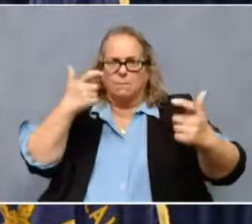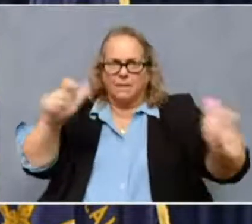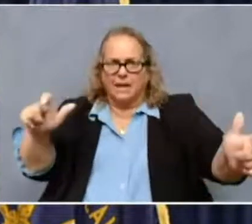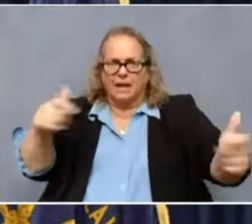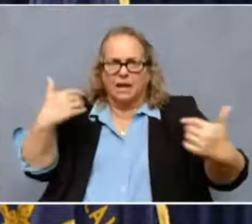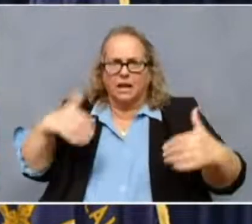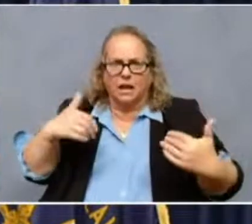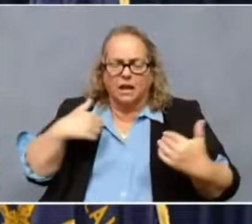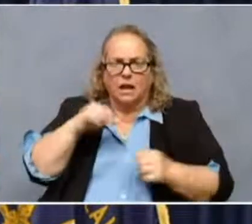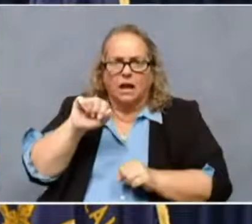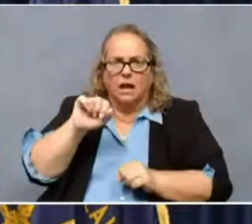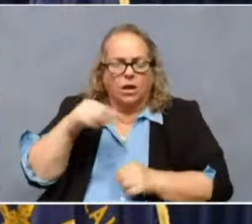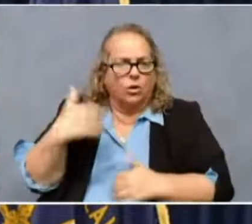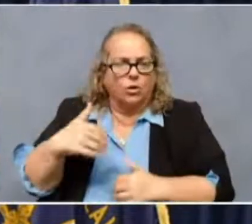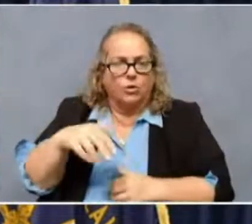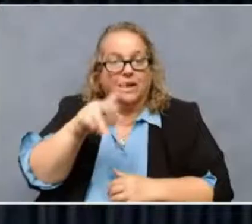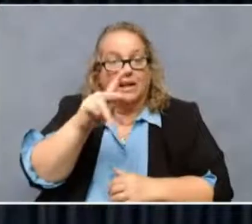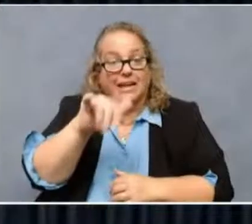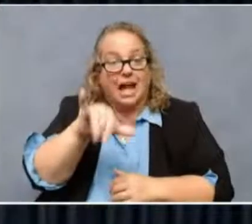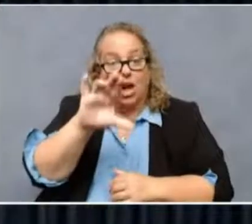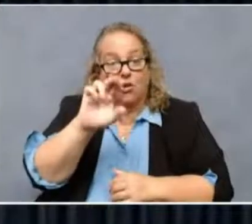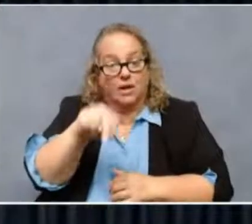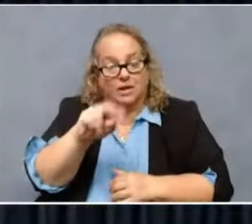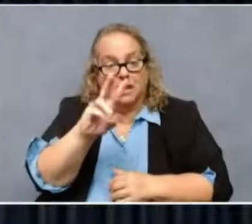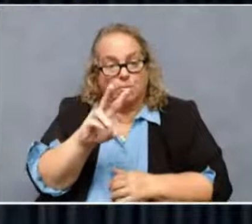Czar, WKY.